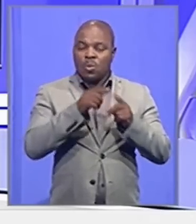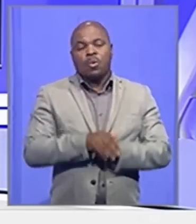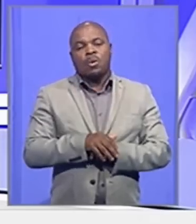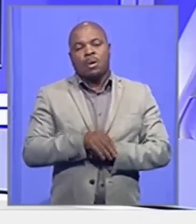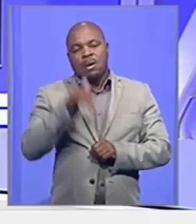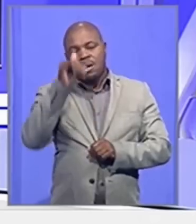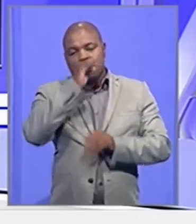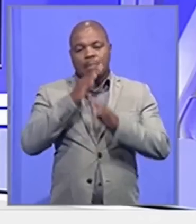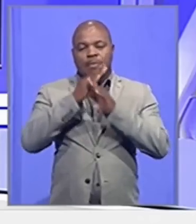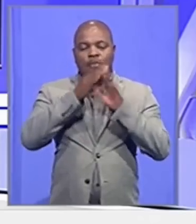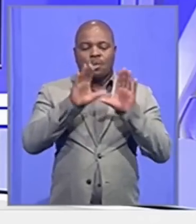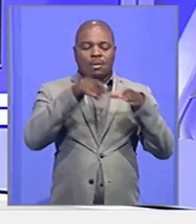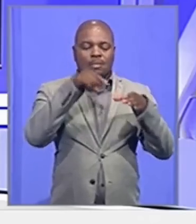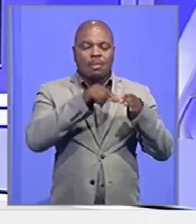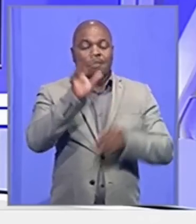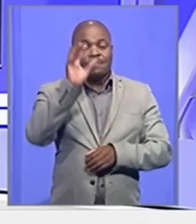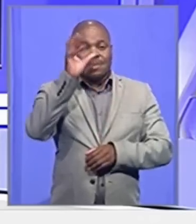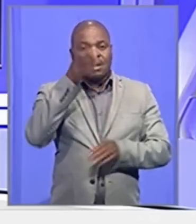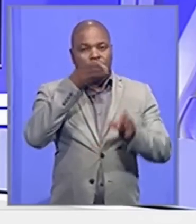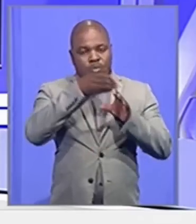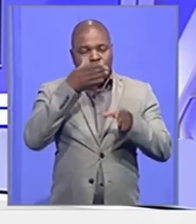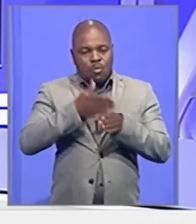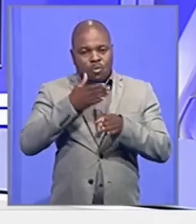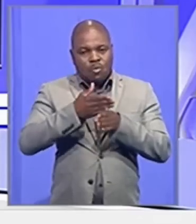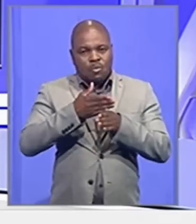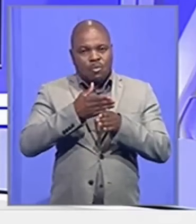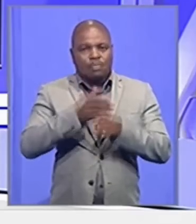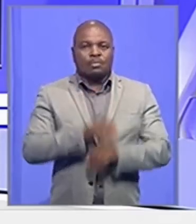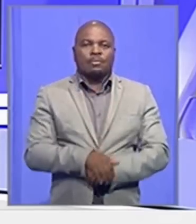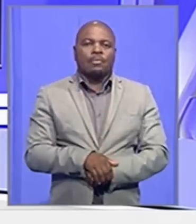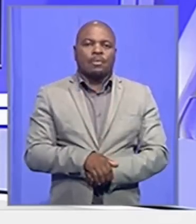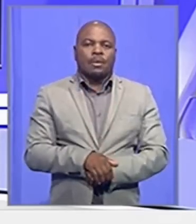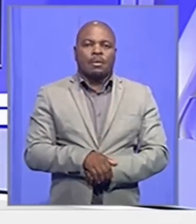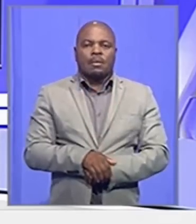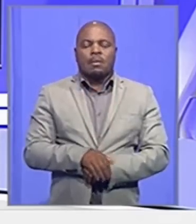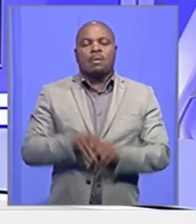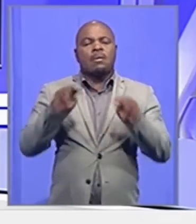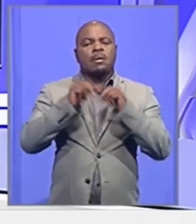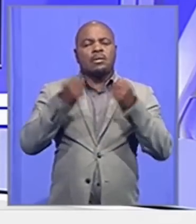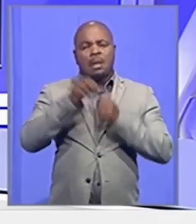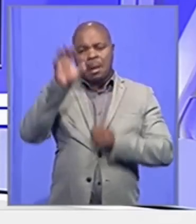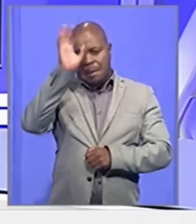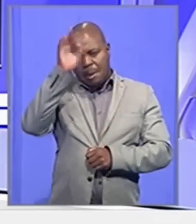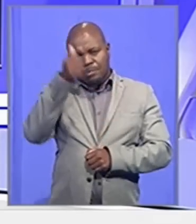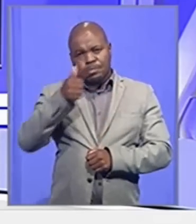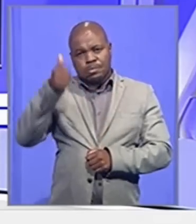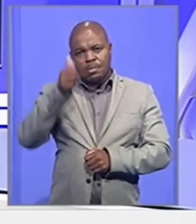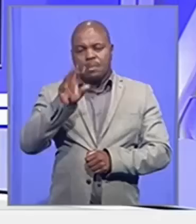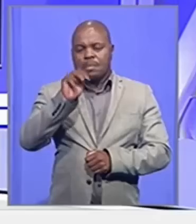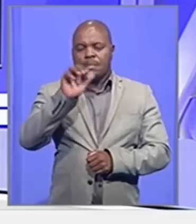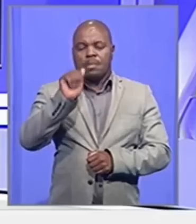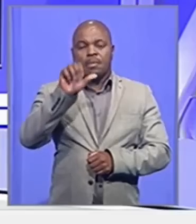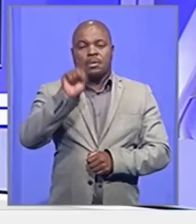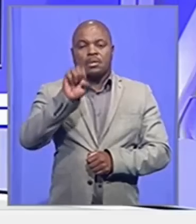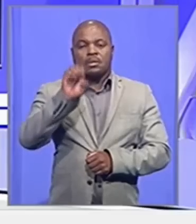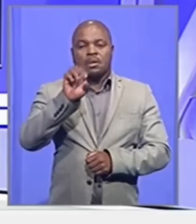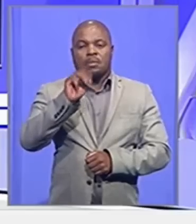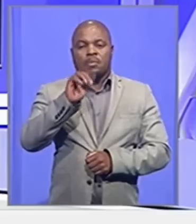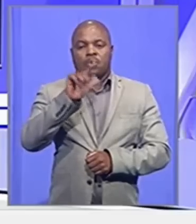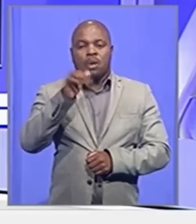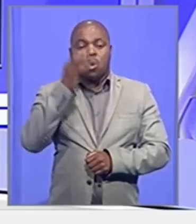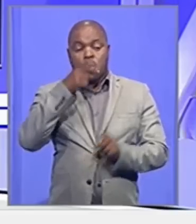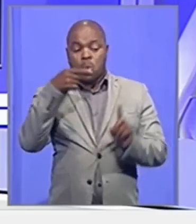mookamedi wa lekala la sepodisi le le kgatlhanong le bosenyi kwa Free State. Mokomišenara wa bosetšhaba Fani Masemola o